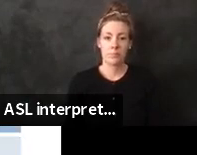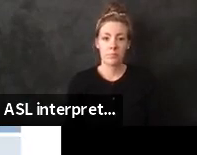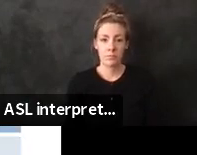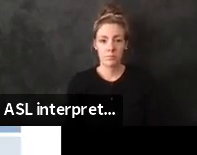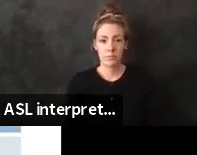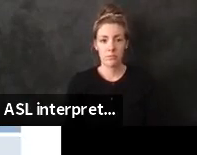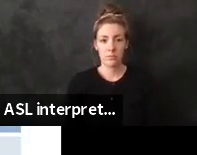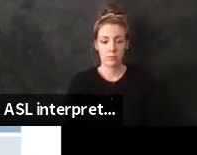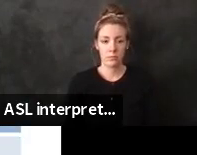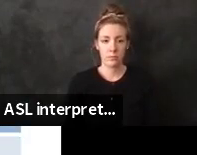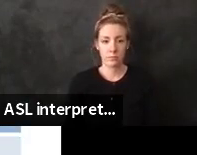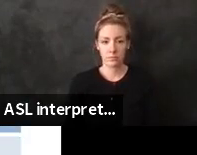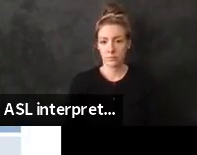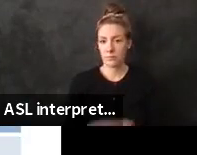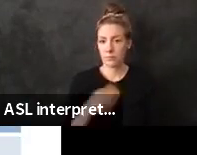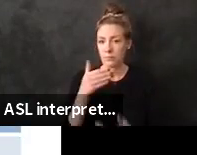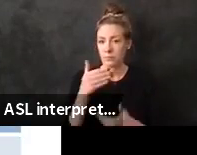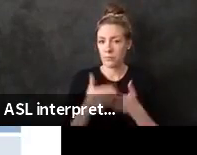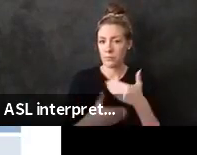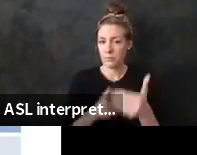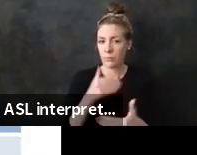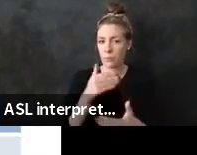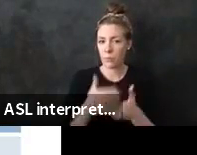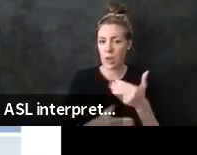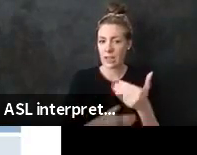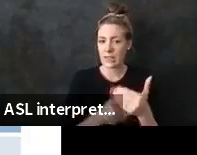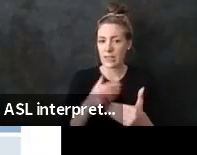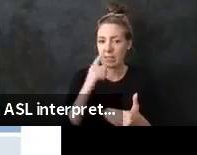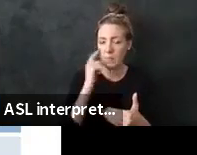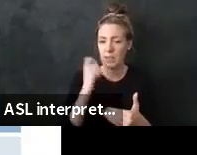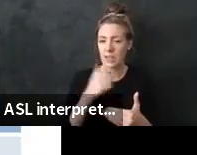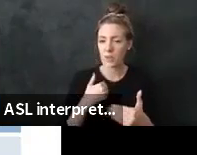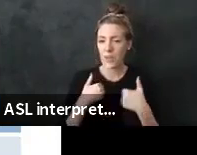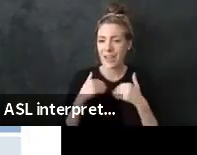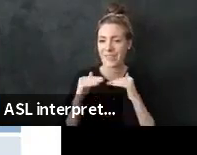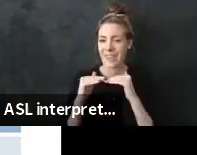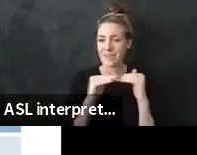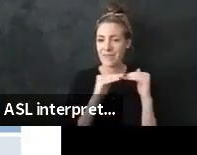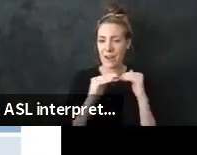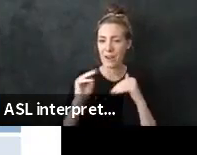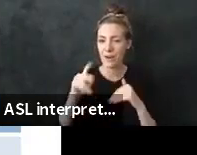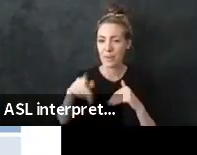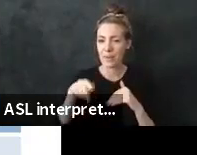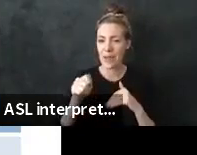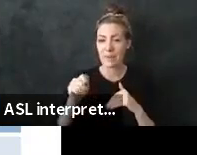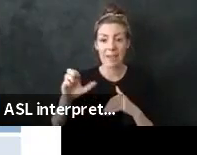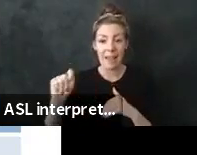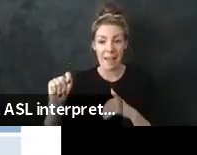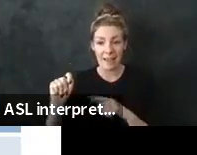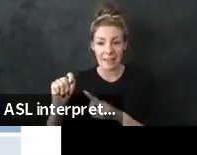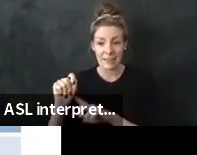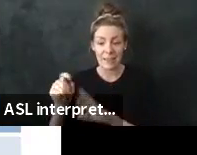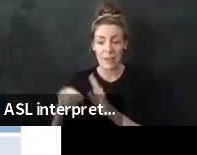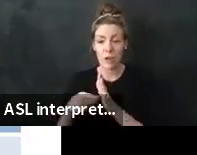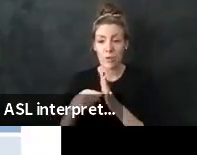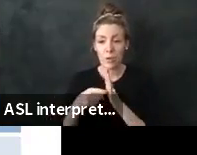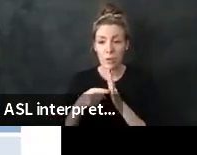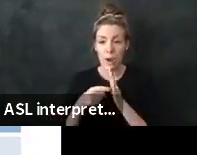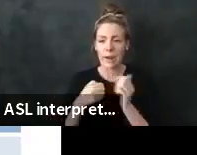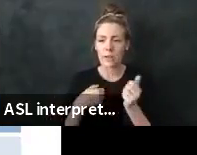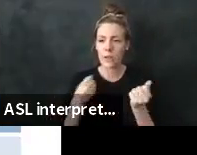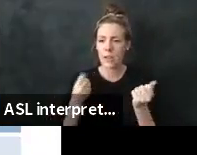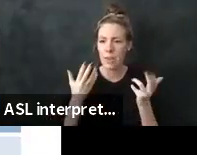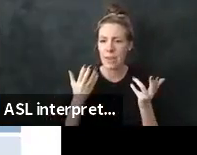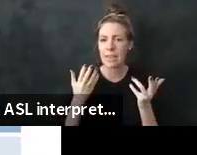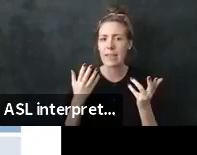The process is driven by the Fair Maps Act, and the Fair Maps Act requires that we have a set number of hearings, and the